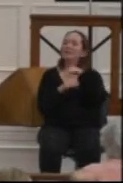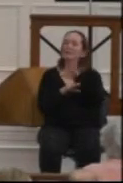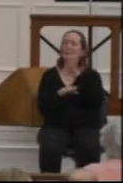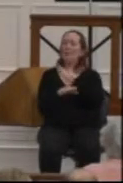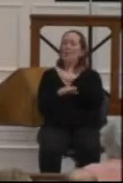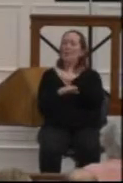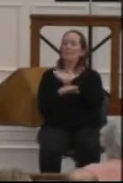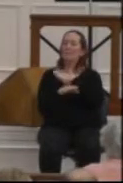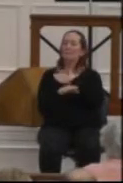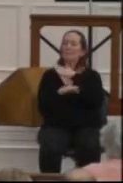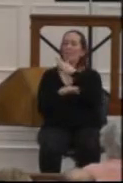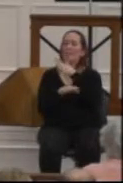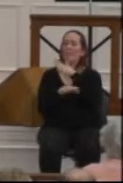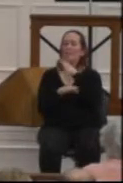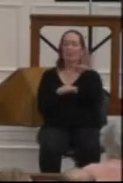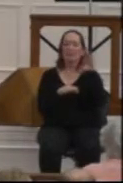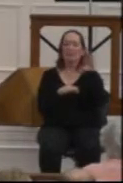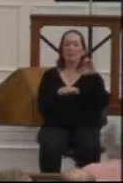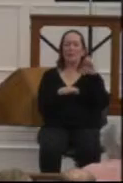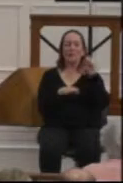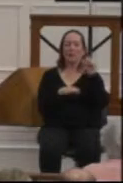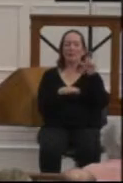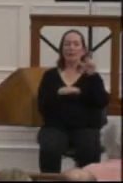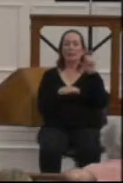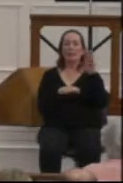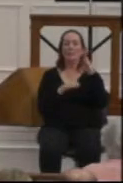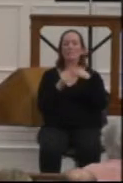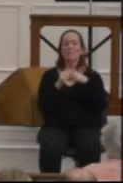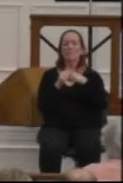first grade class picture.